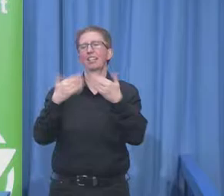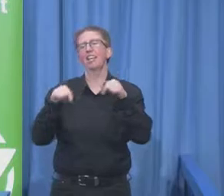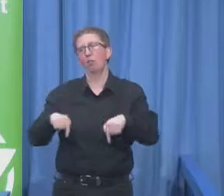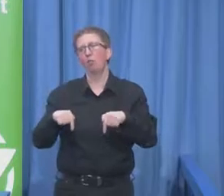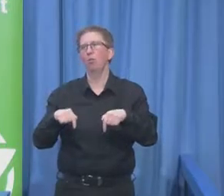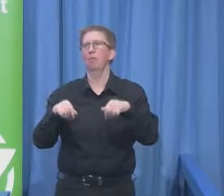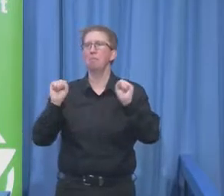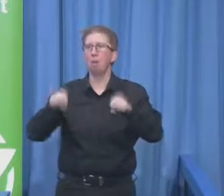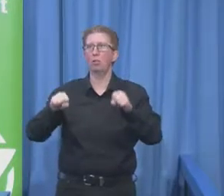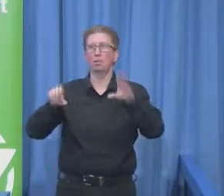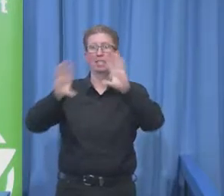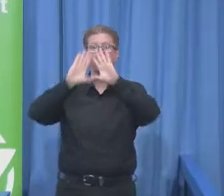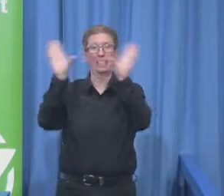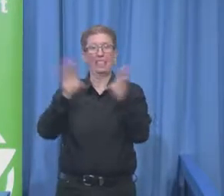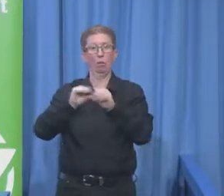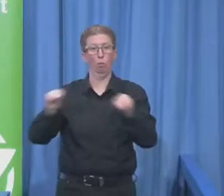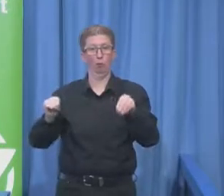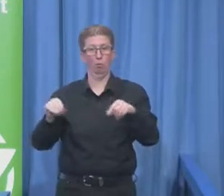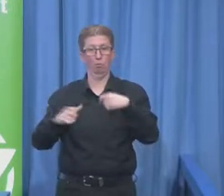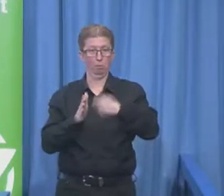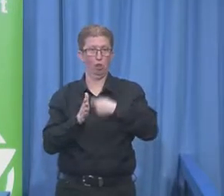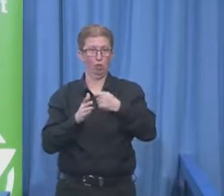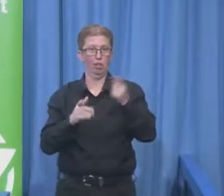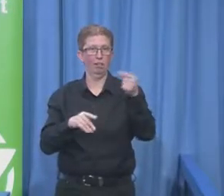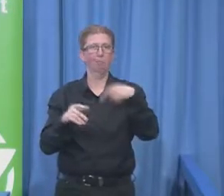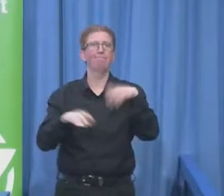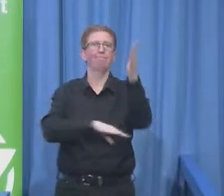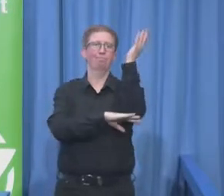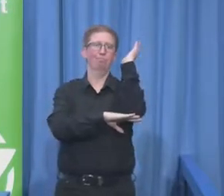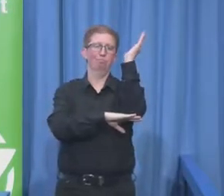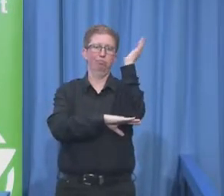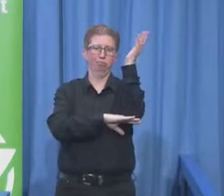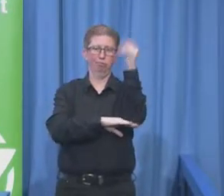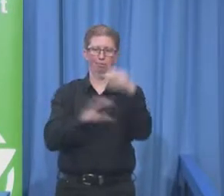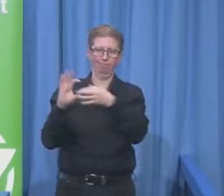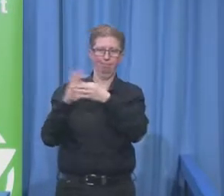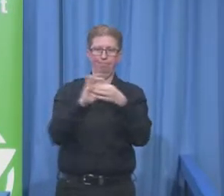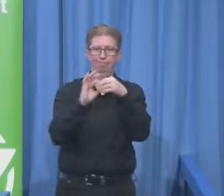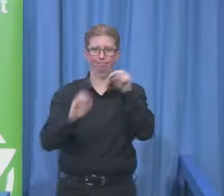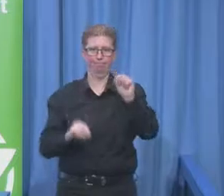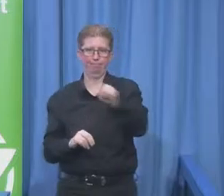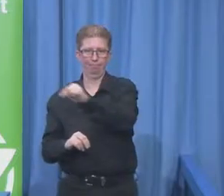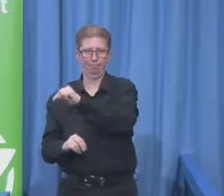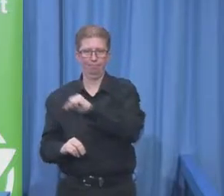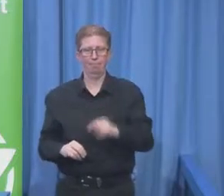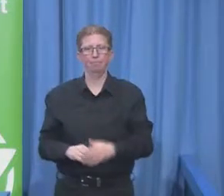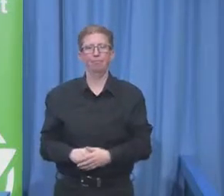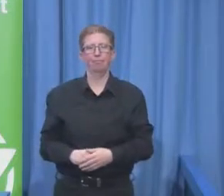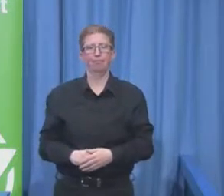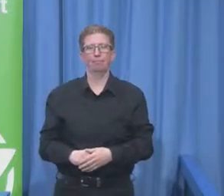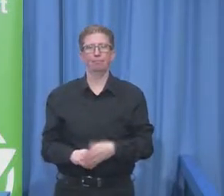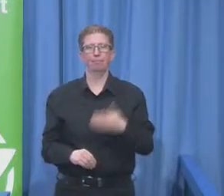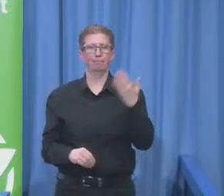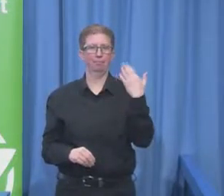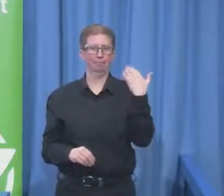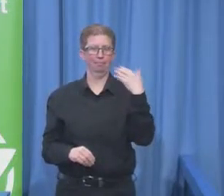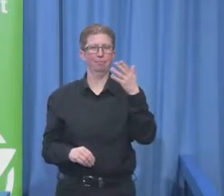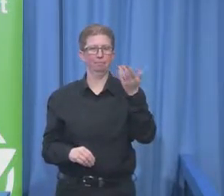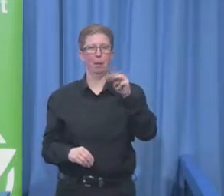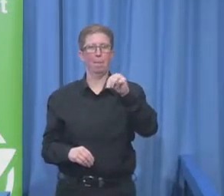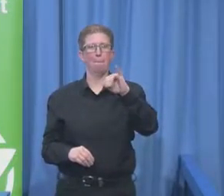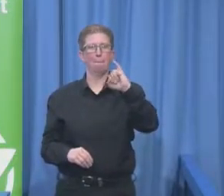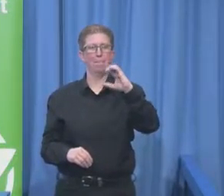Michael requested me to speak a little bit about my own experiences of the last 5 years in skilling youth with